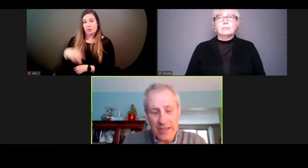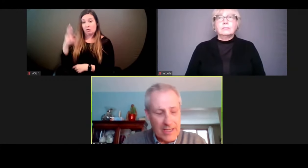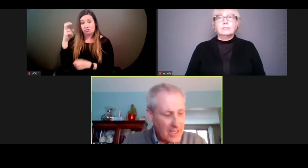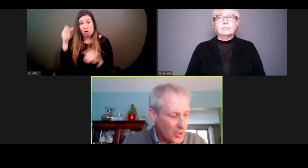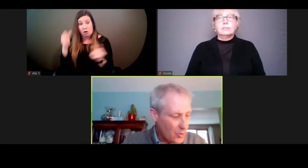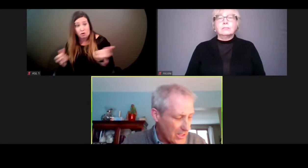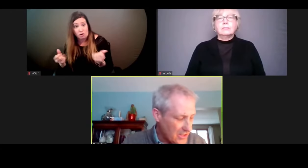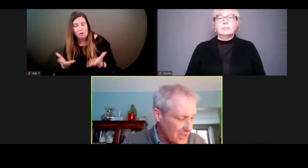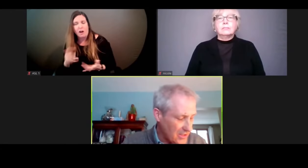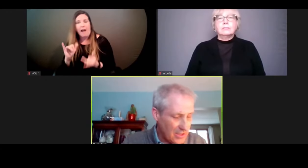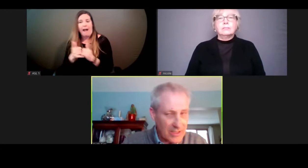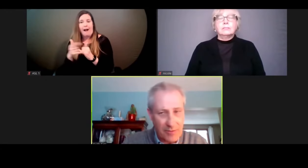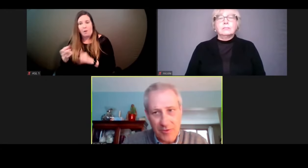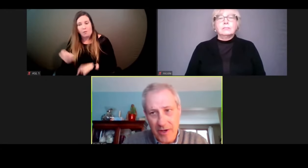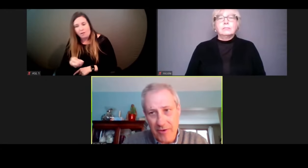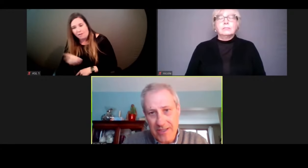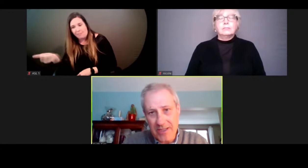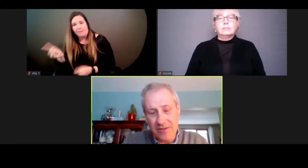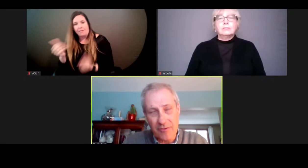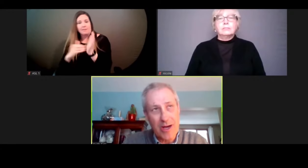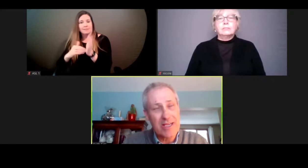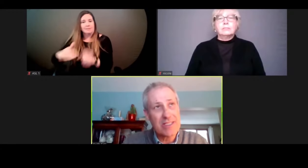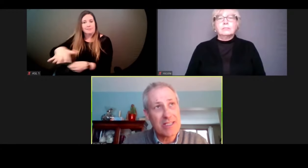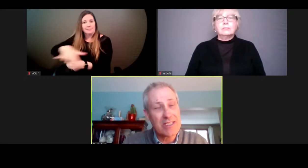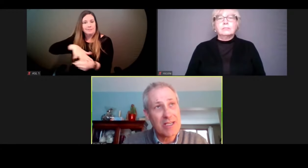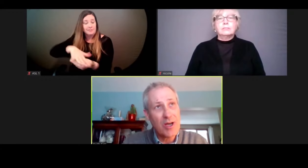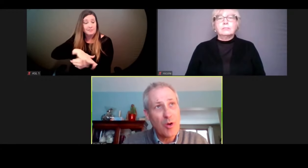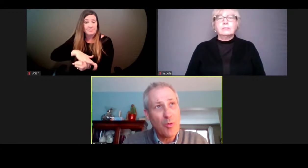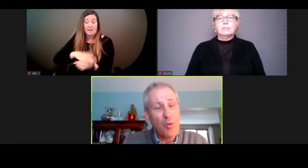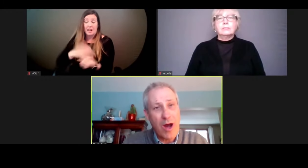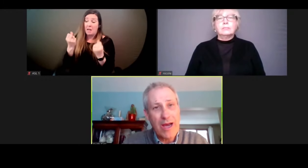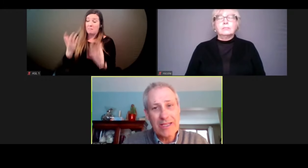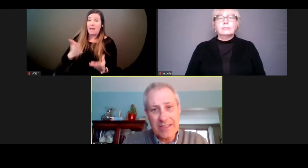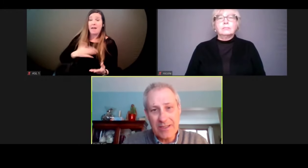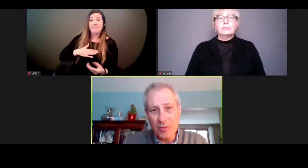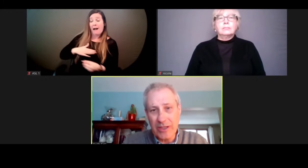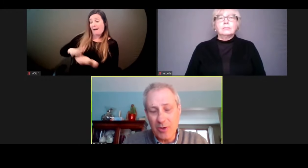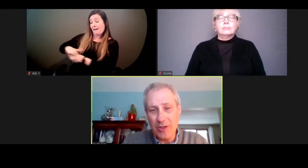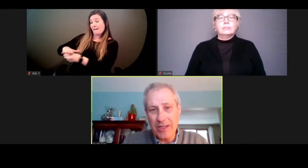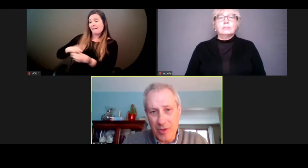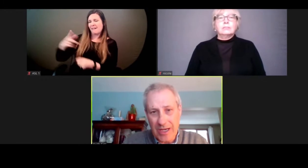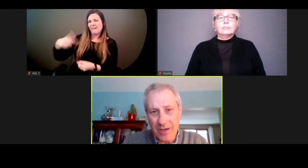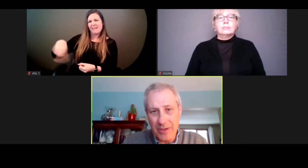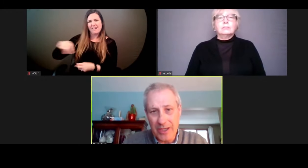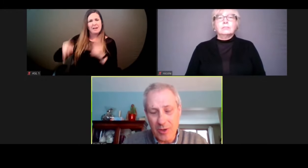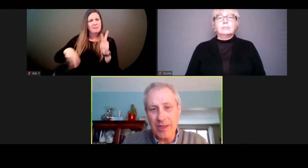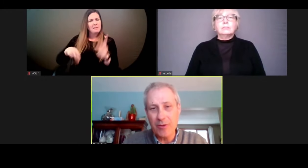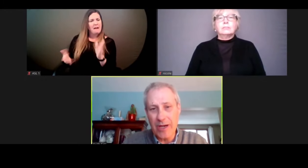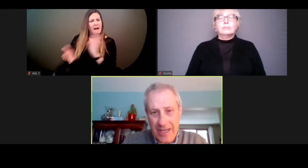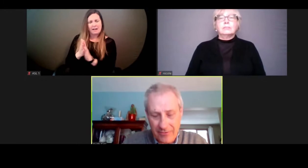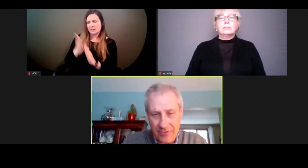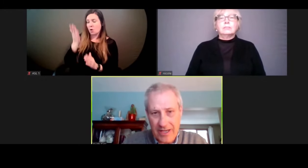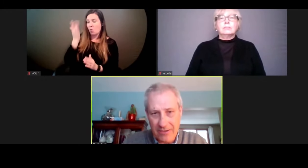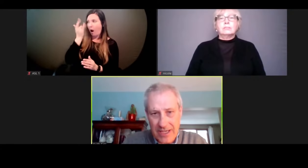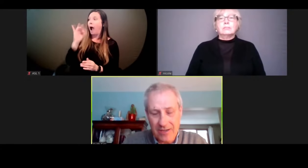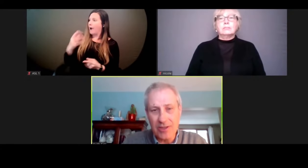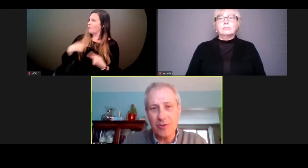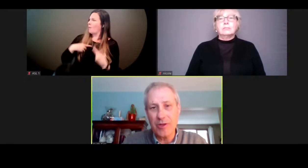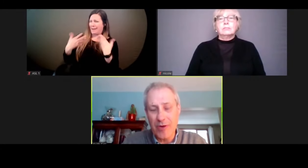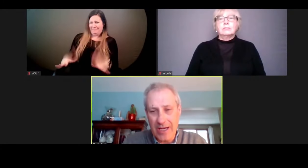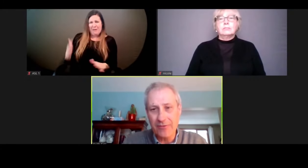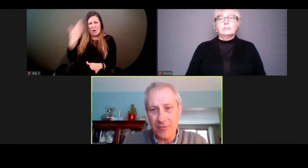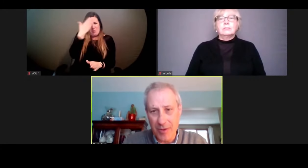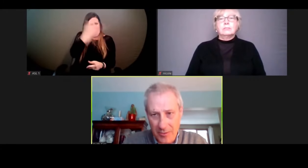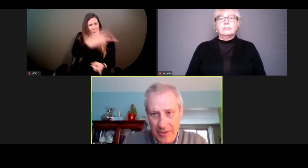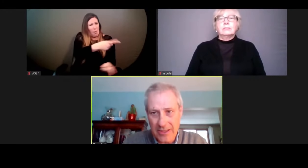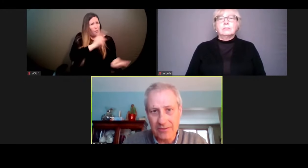core. And the question that a number of my residents have raised is, why didn't we, knowing they were coming, knowing they were heading for downtown, knowing